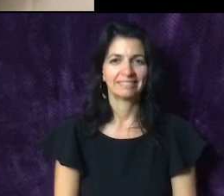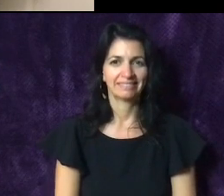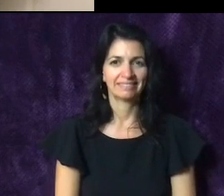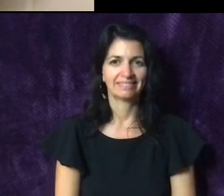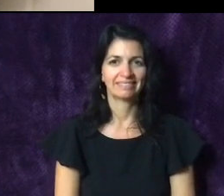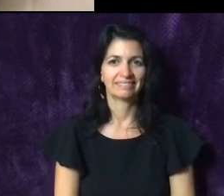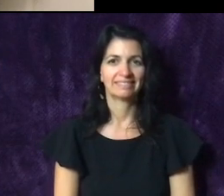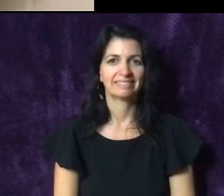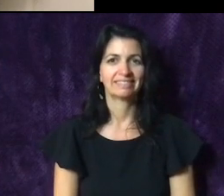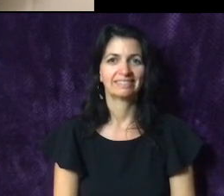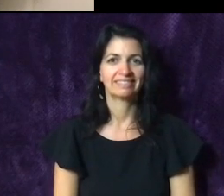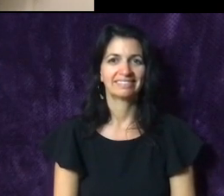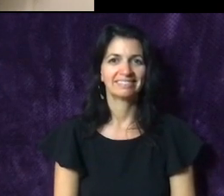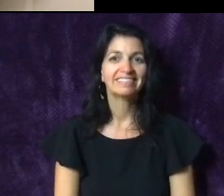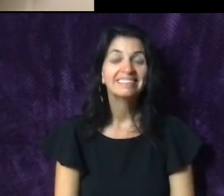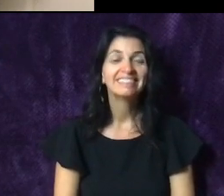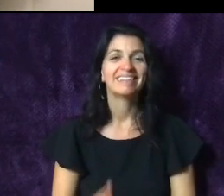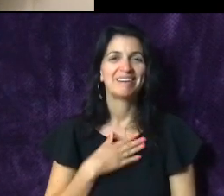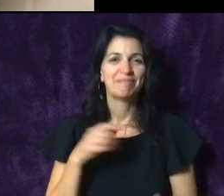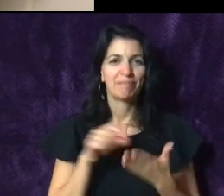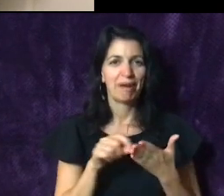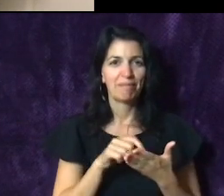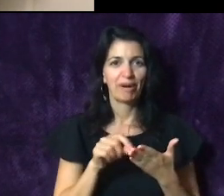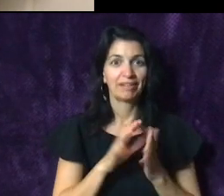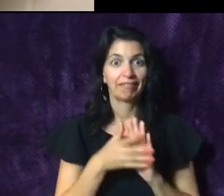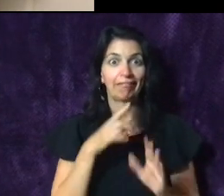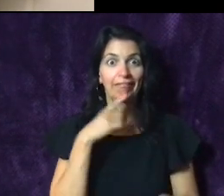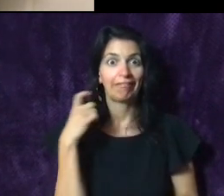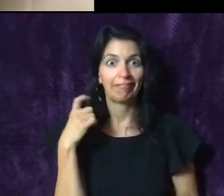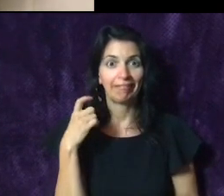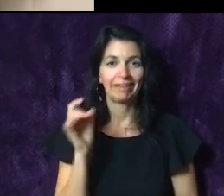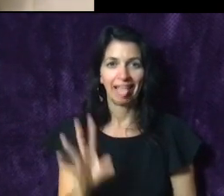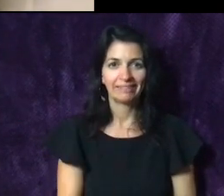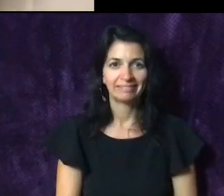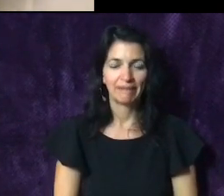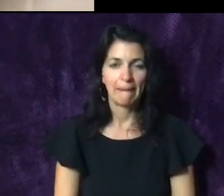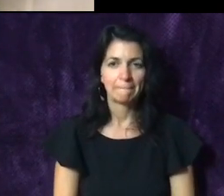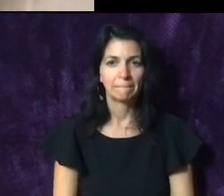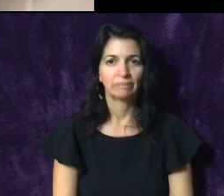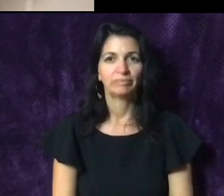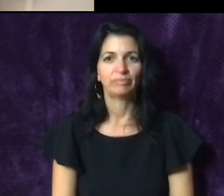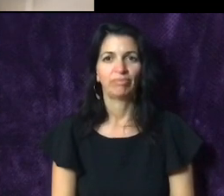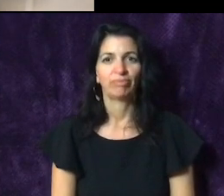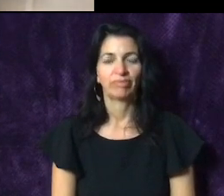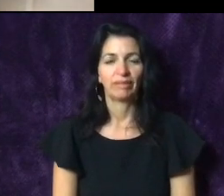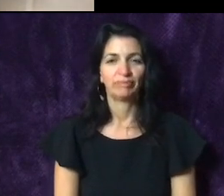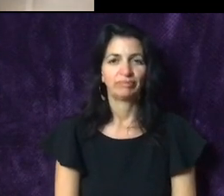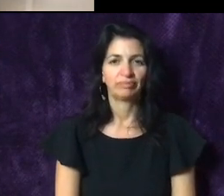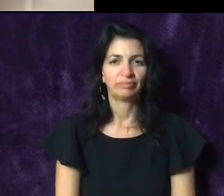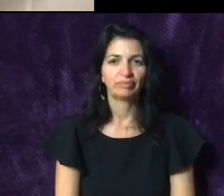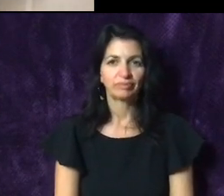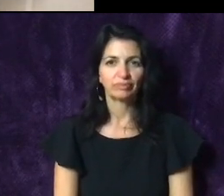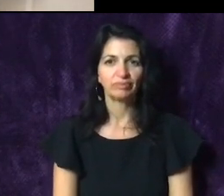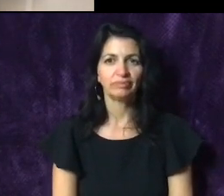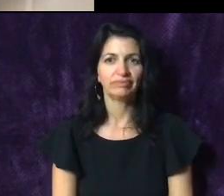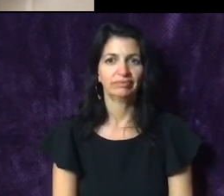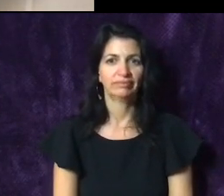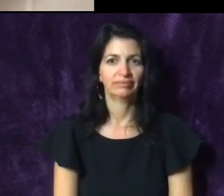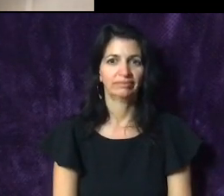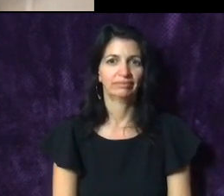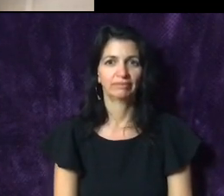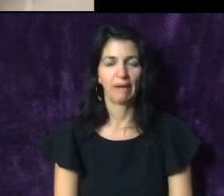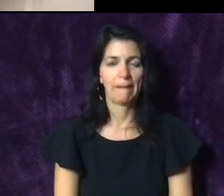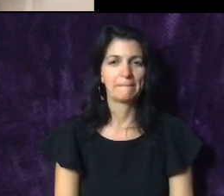And another one here. Oh no, my marker's running dry. I might have to switch up. Let's see.